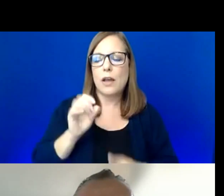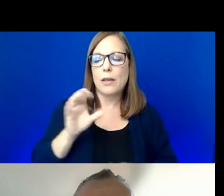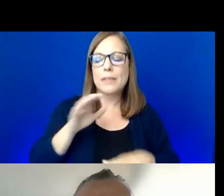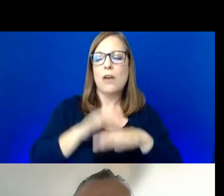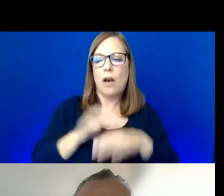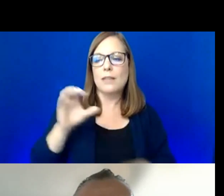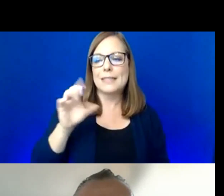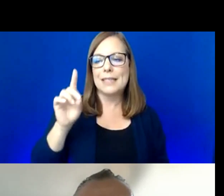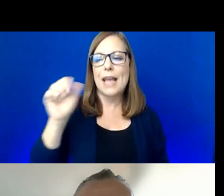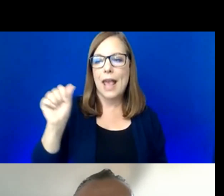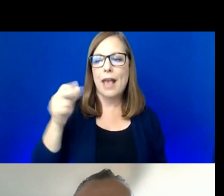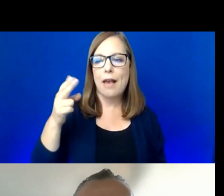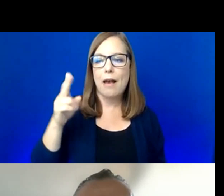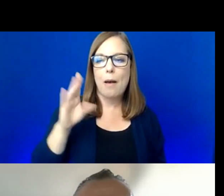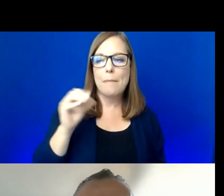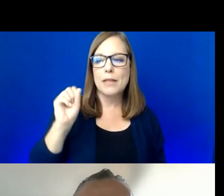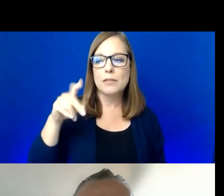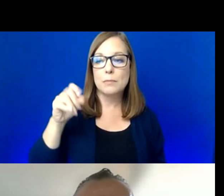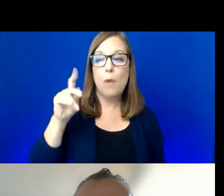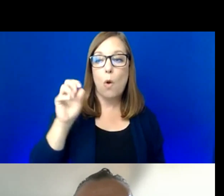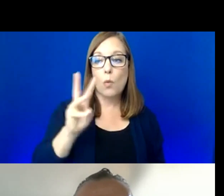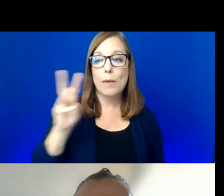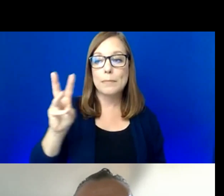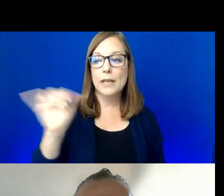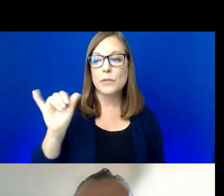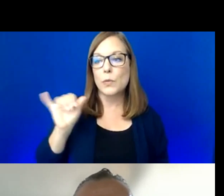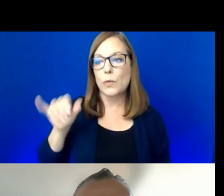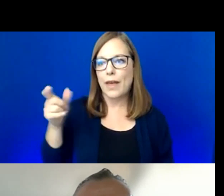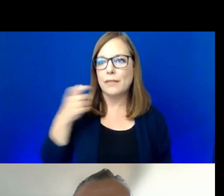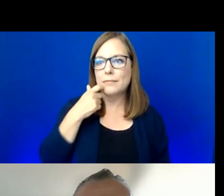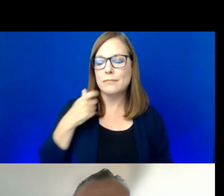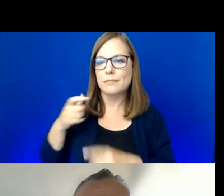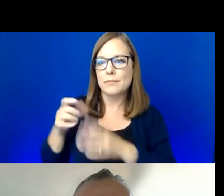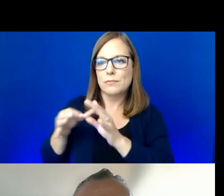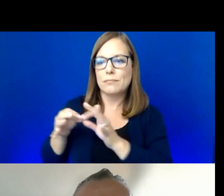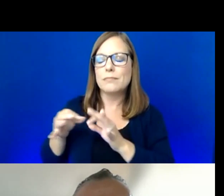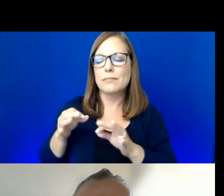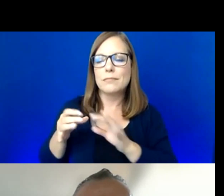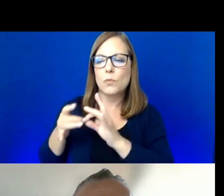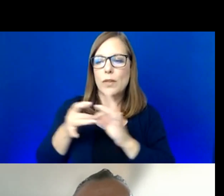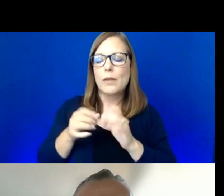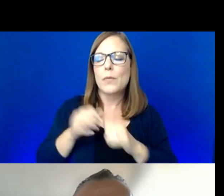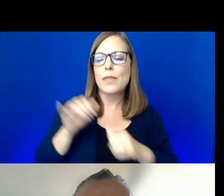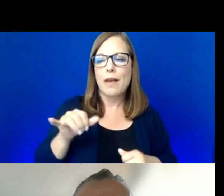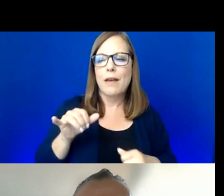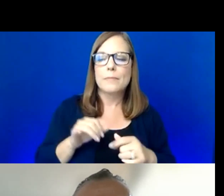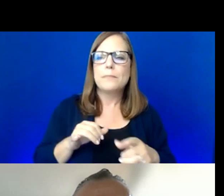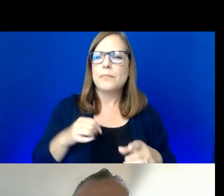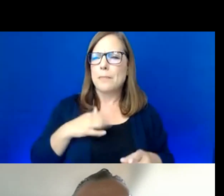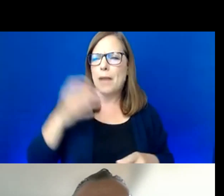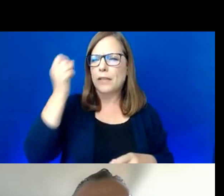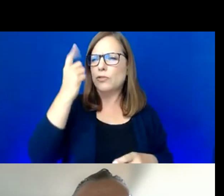Spoke website that she's referring to, it's my understanding that some of